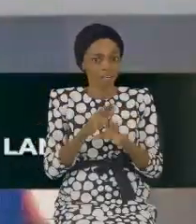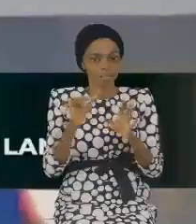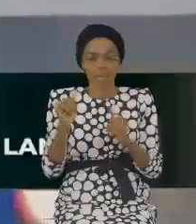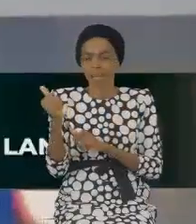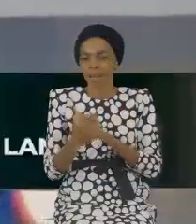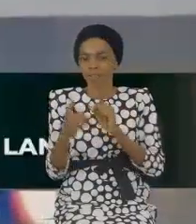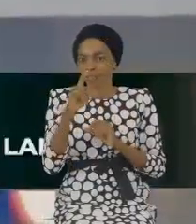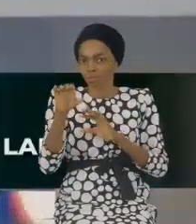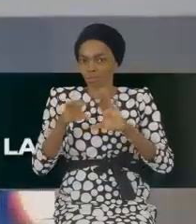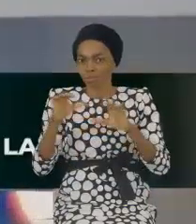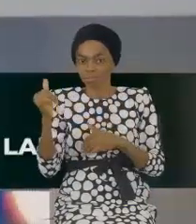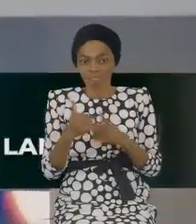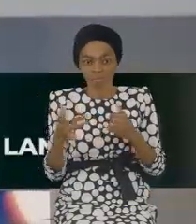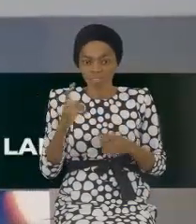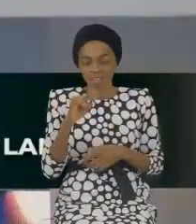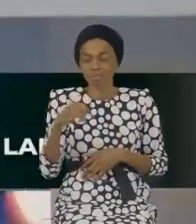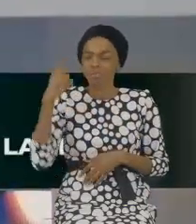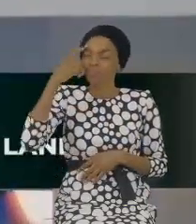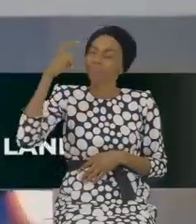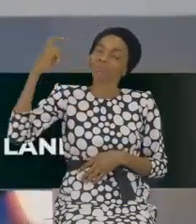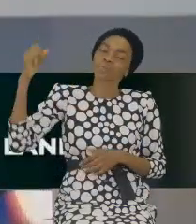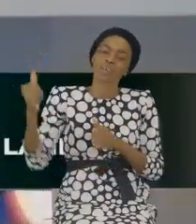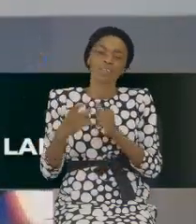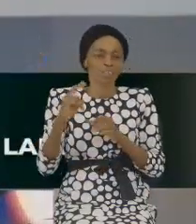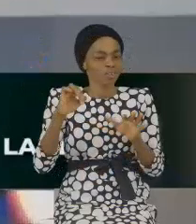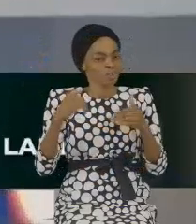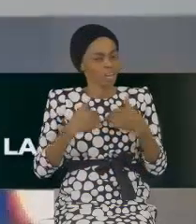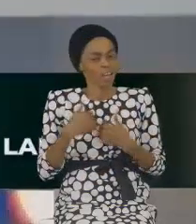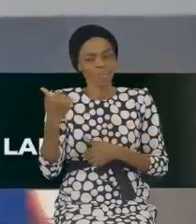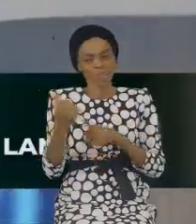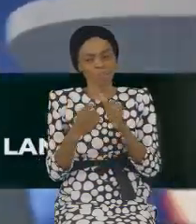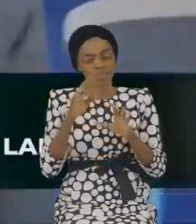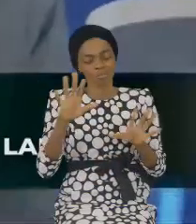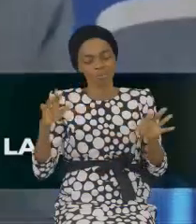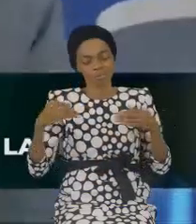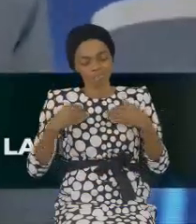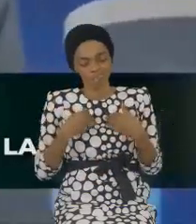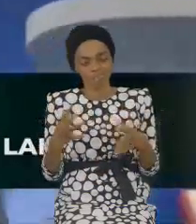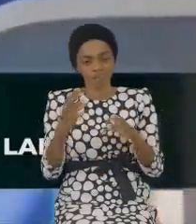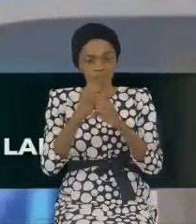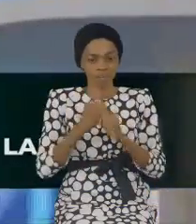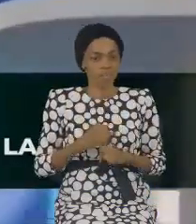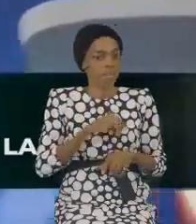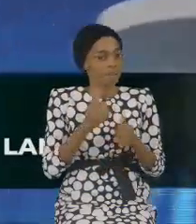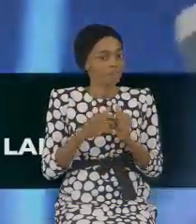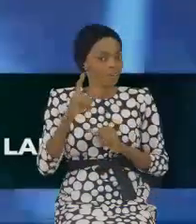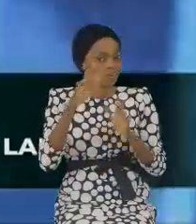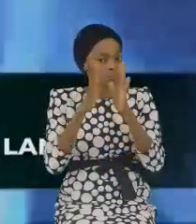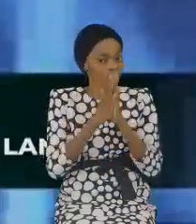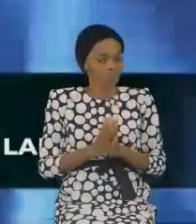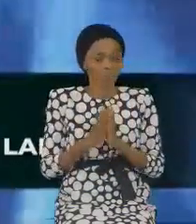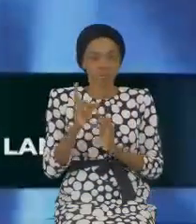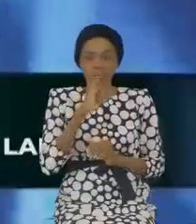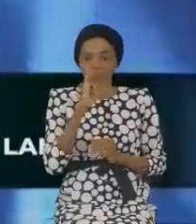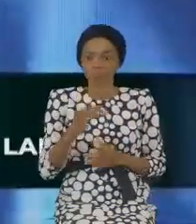do, everything you dream, everything you have, everything you possess, everything you pray for is leading you